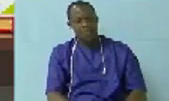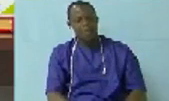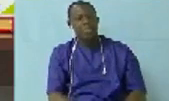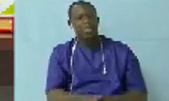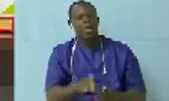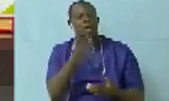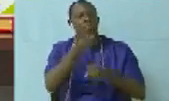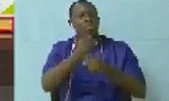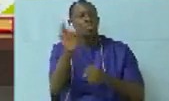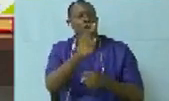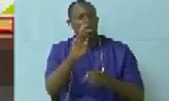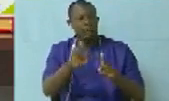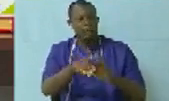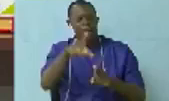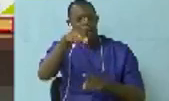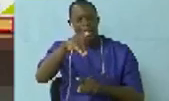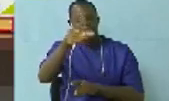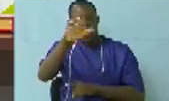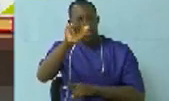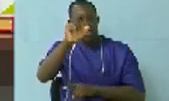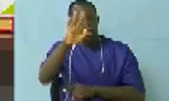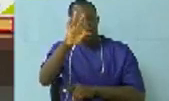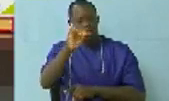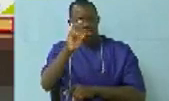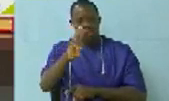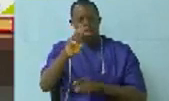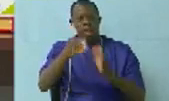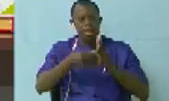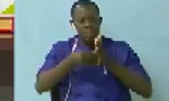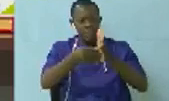as a platoon commander. And